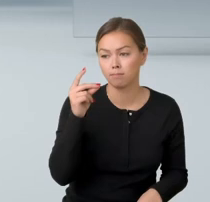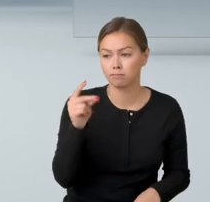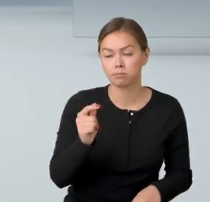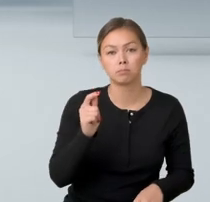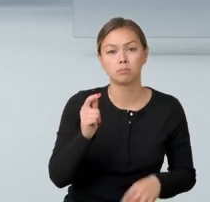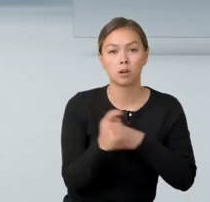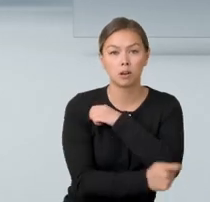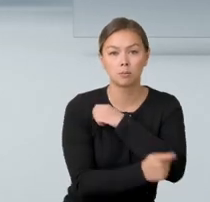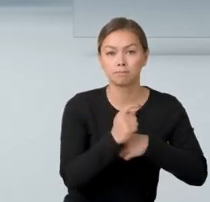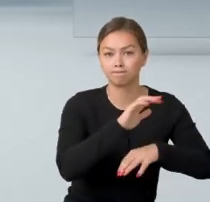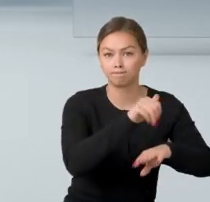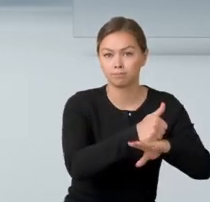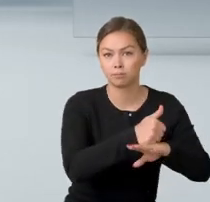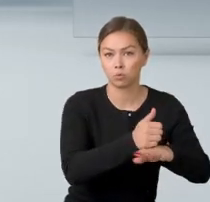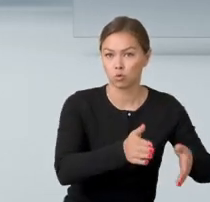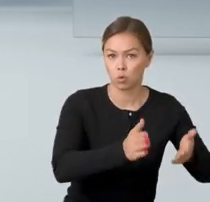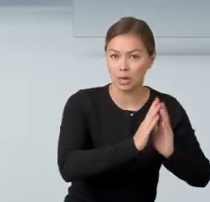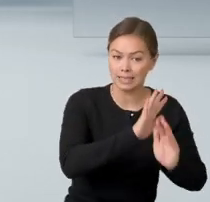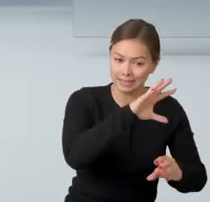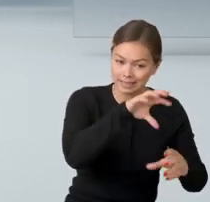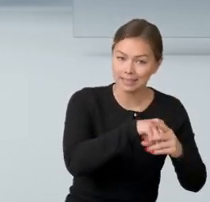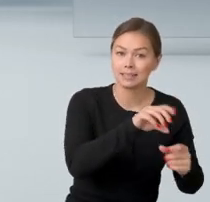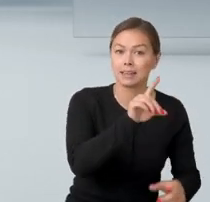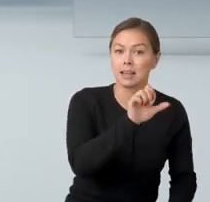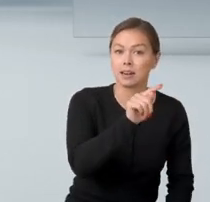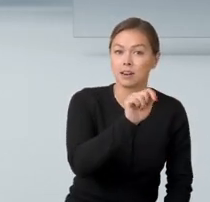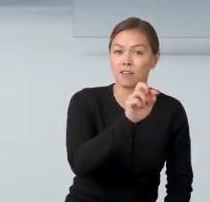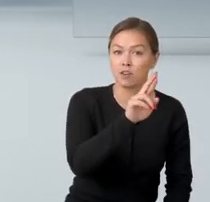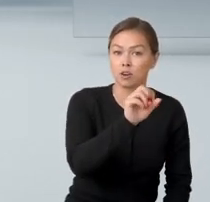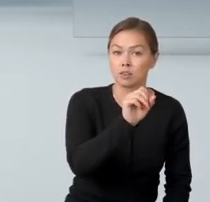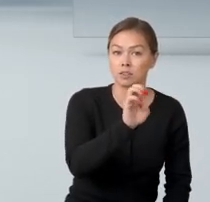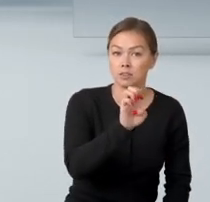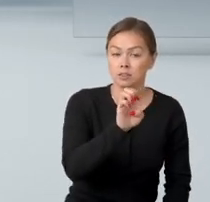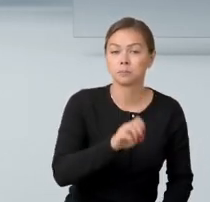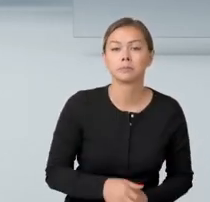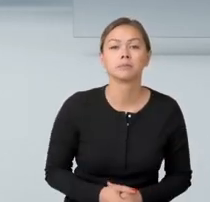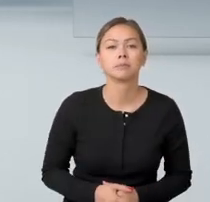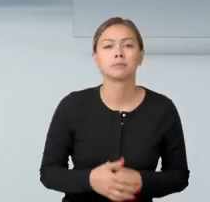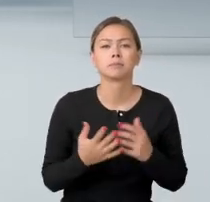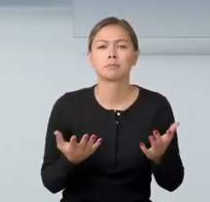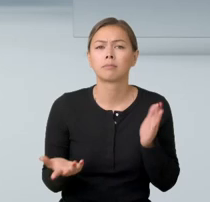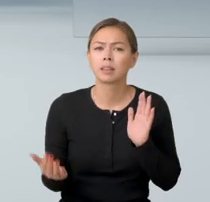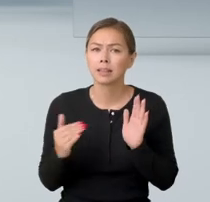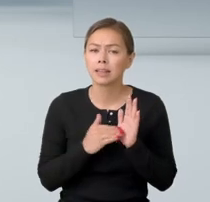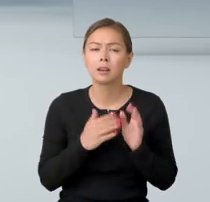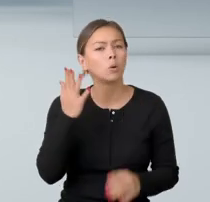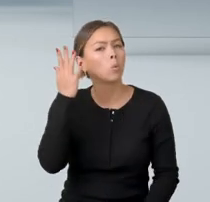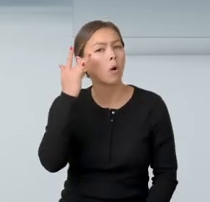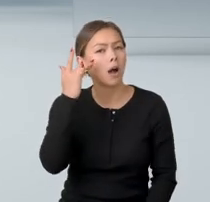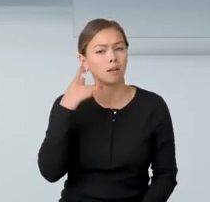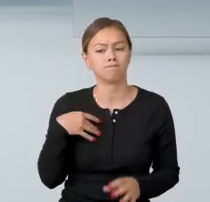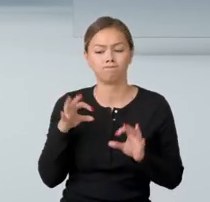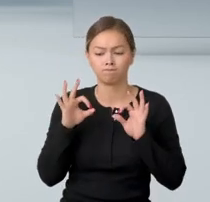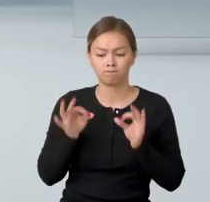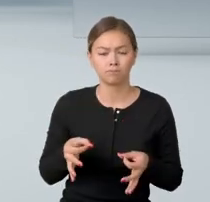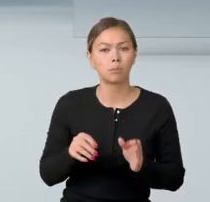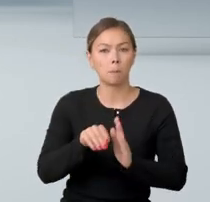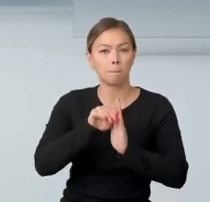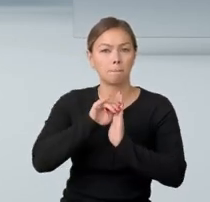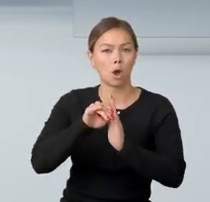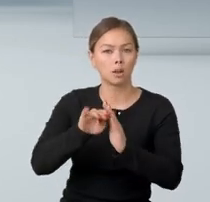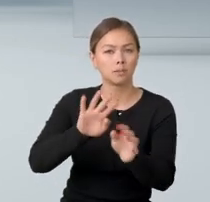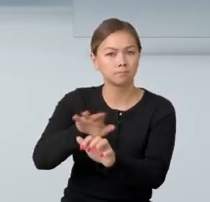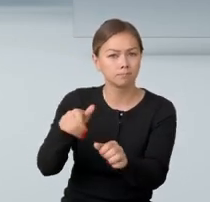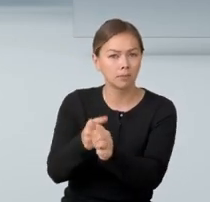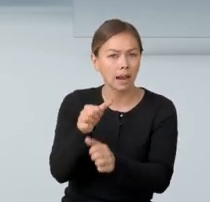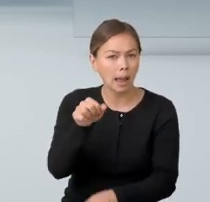we are creating a request inside database great and why we chosen a